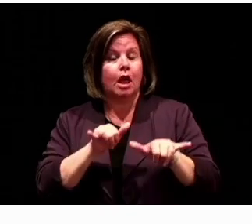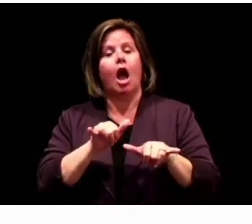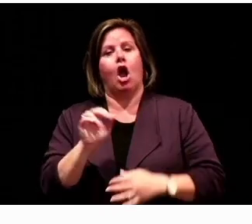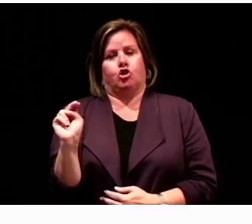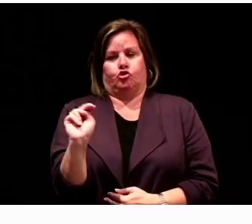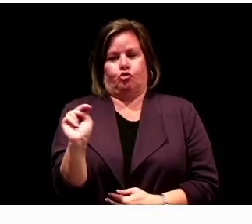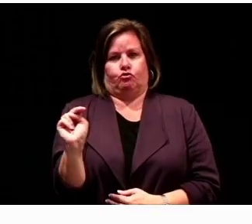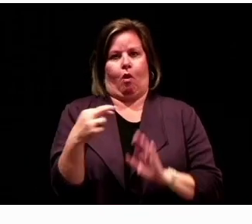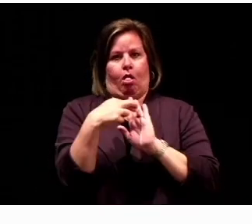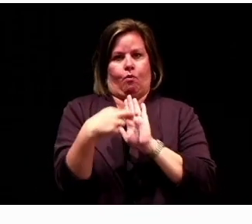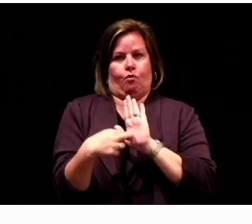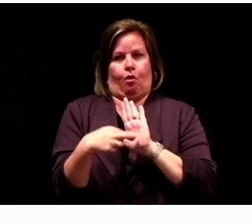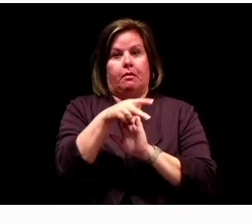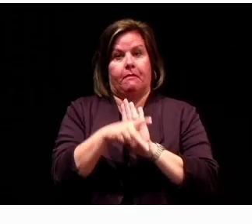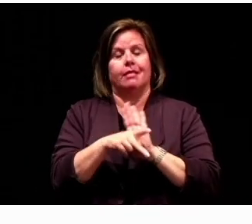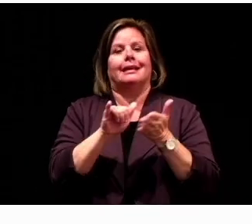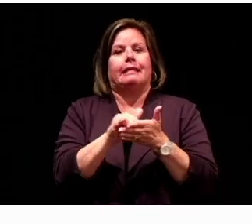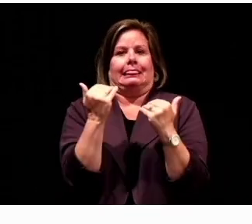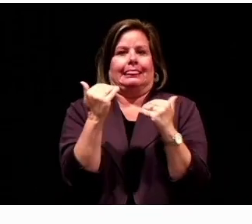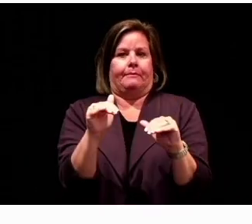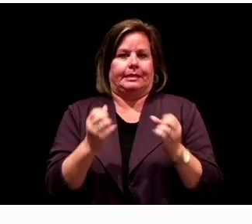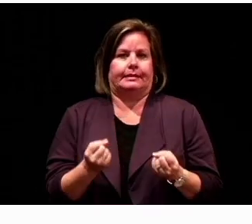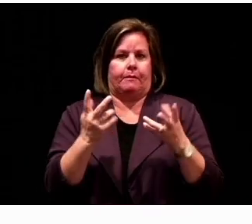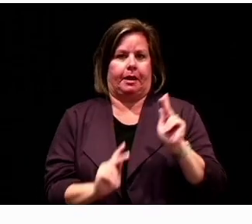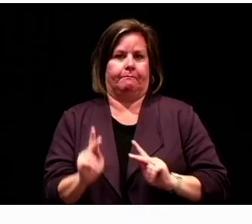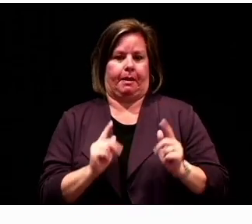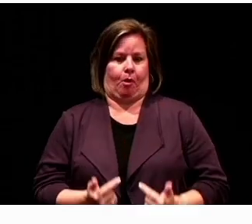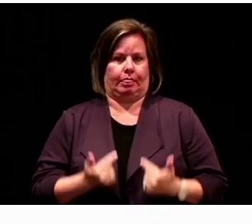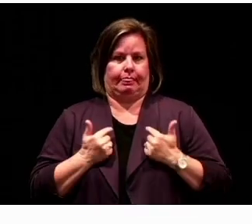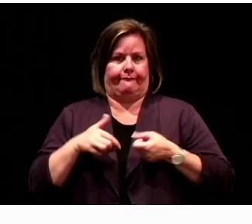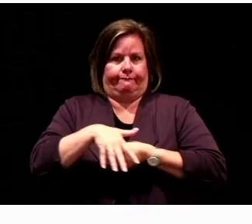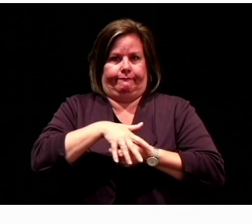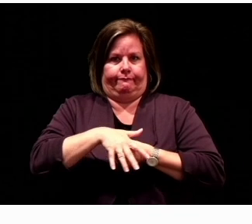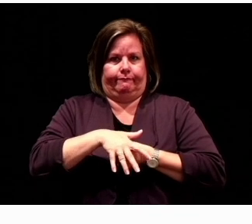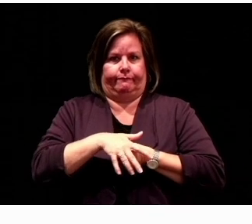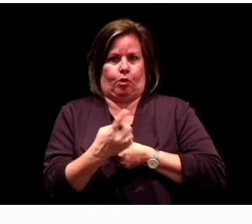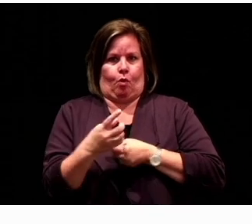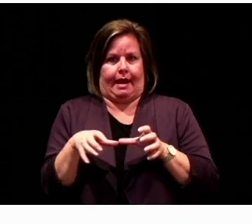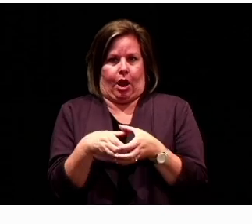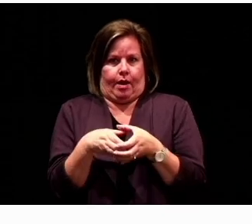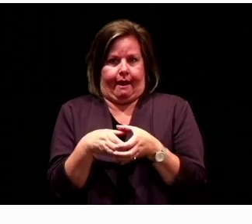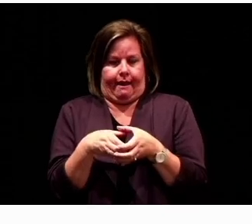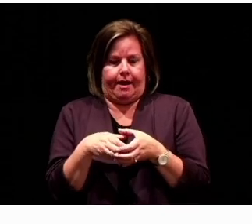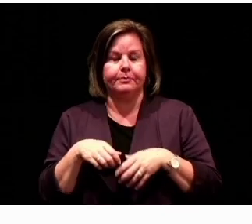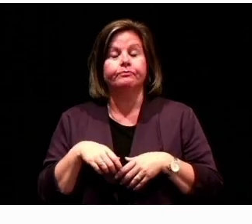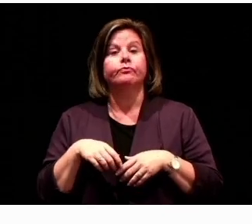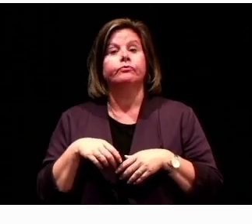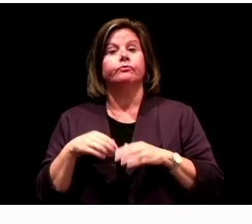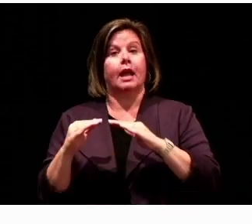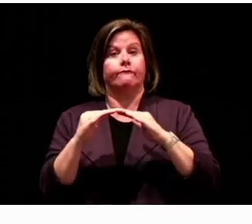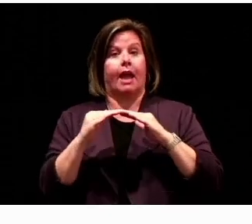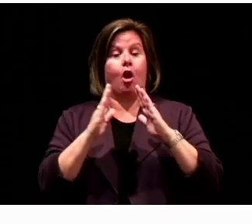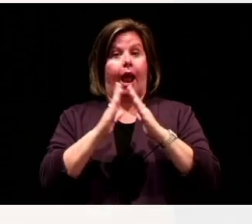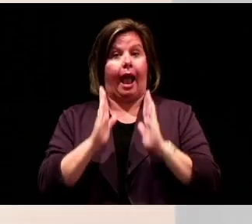And then specifically today, I'm going to be talking about disparate impact as it applies to occupancy standards. And when I say occupancy standards, what I'm